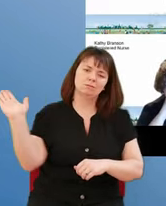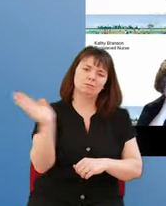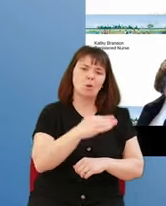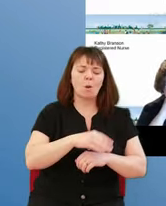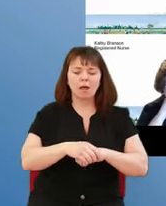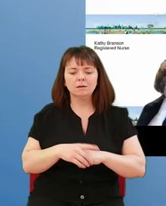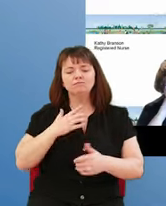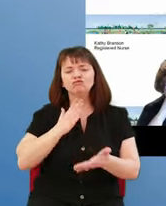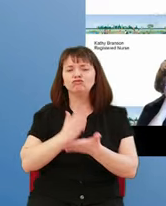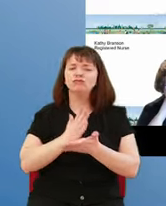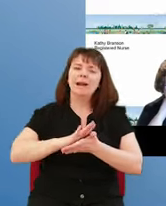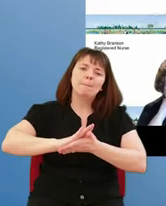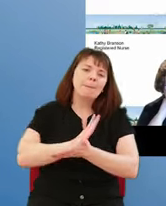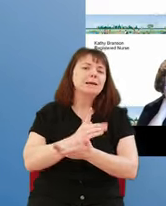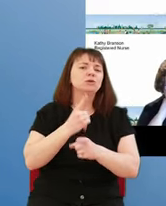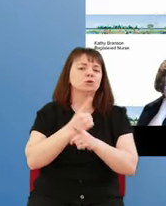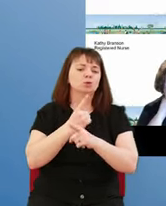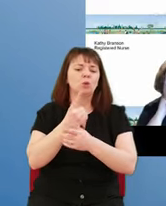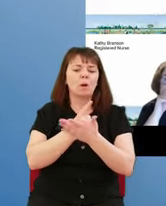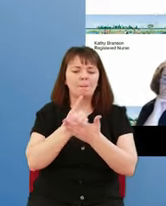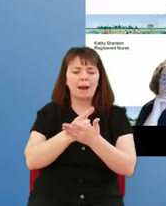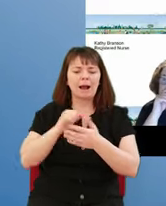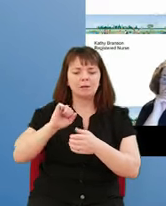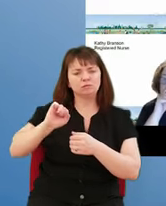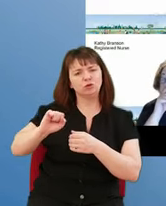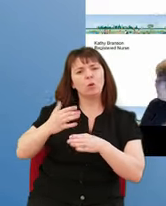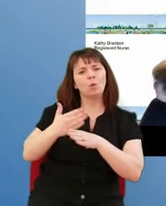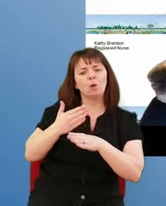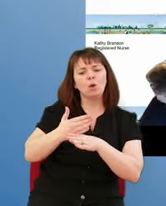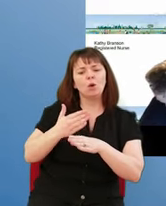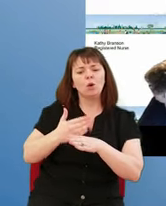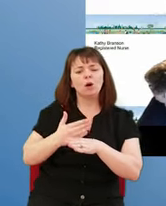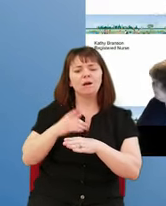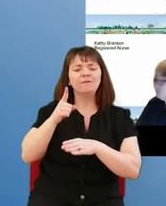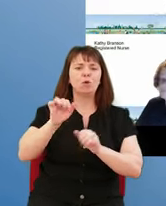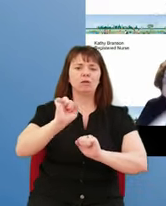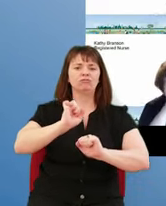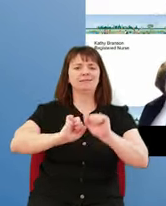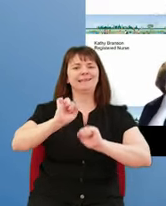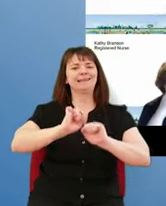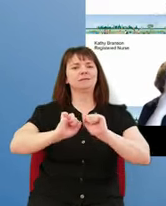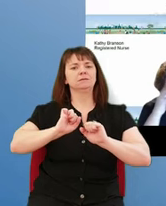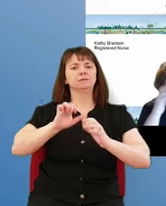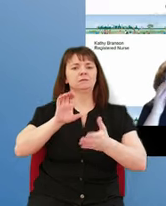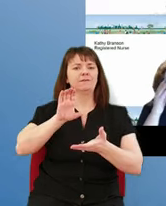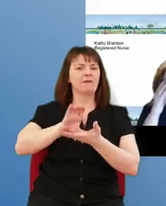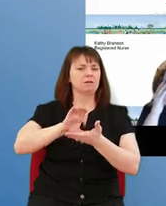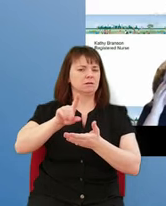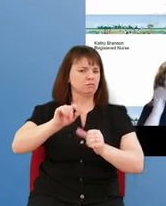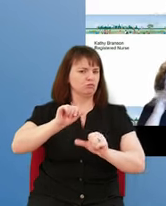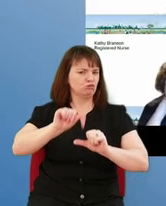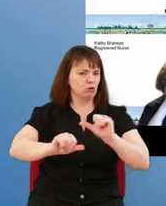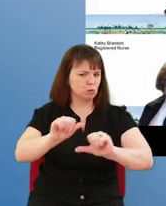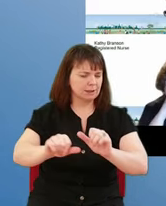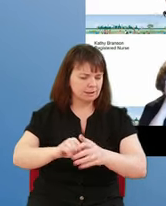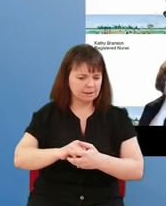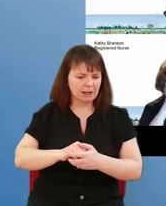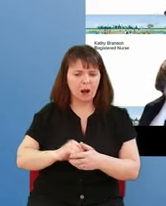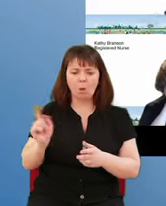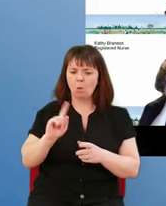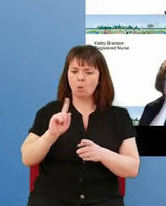resilience funding process and the outcome for this year's funding allocation. So there are two parts to